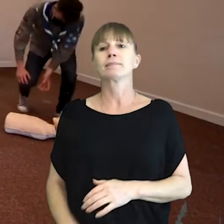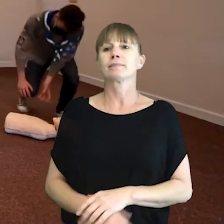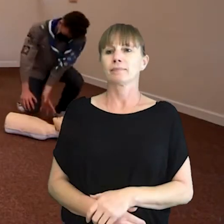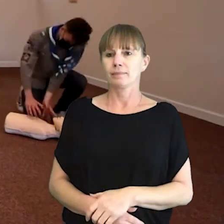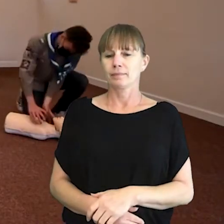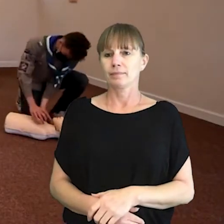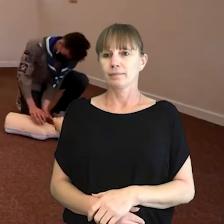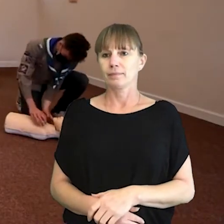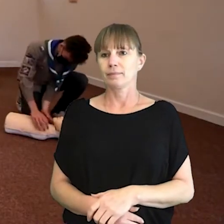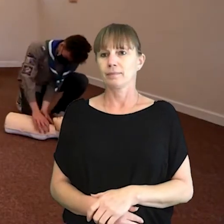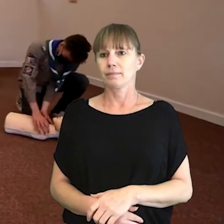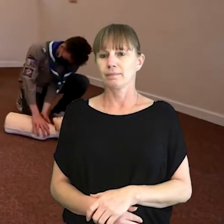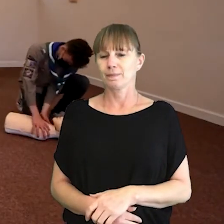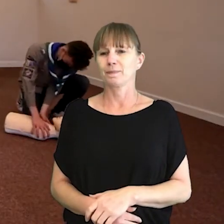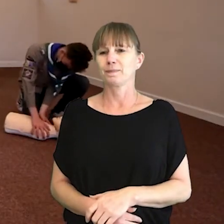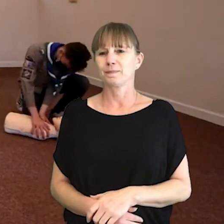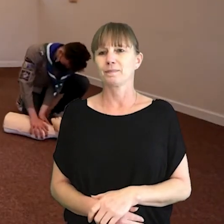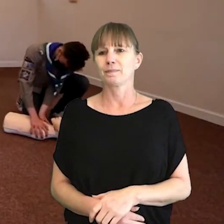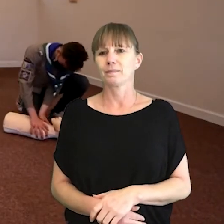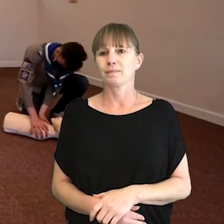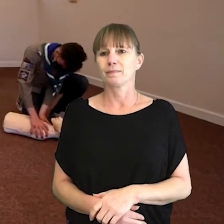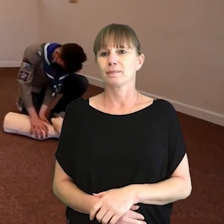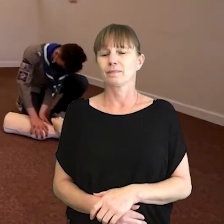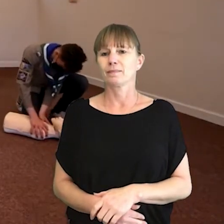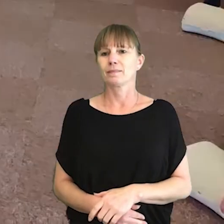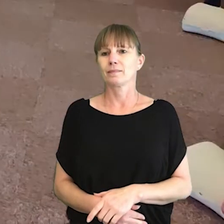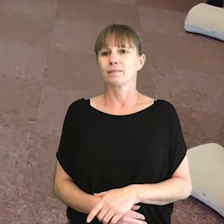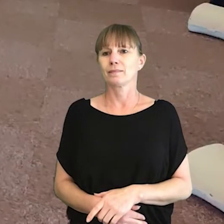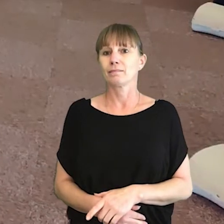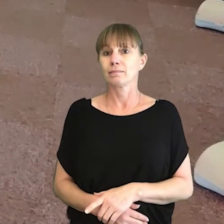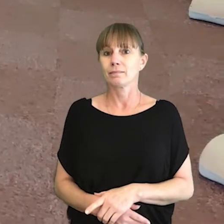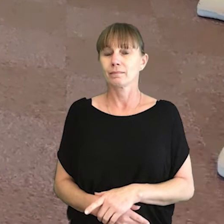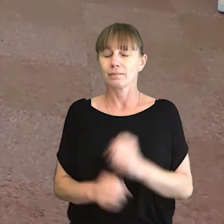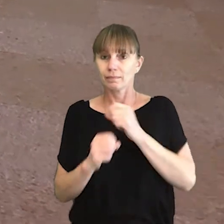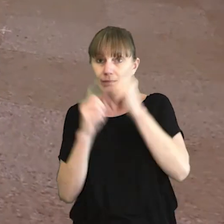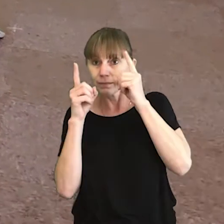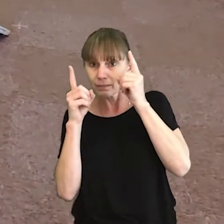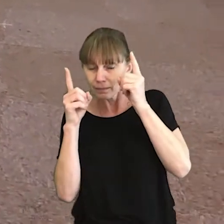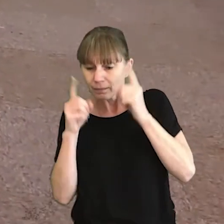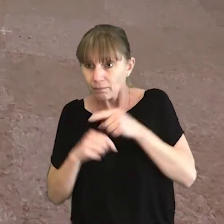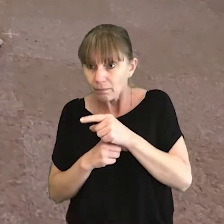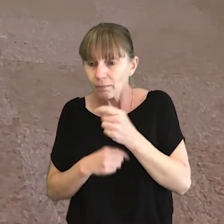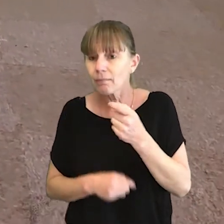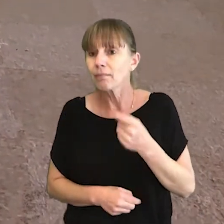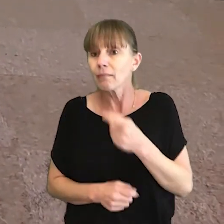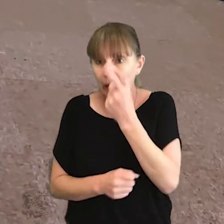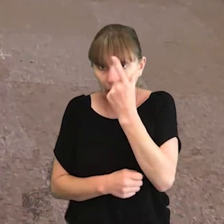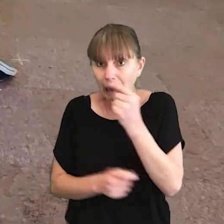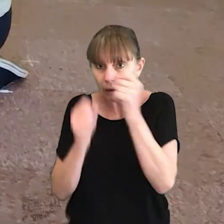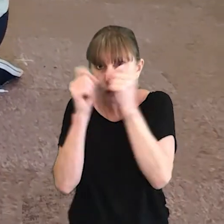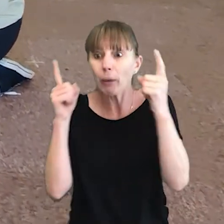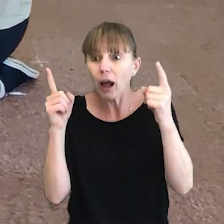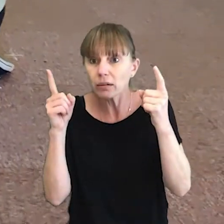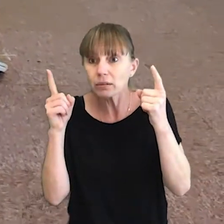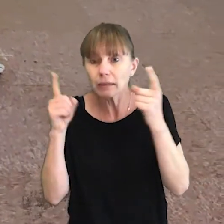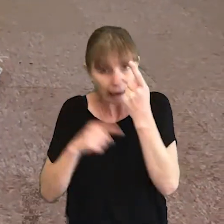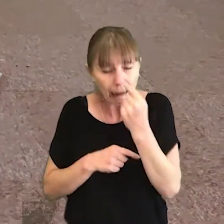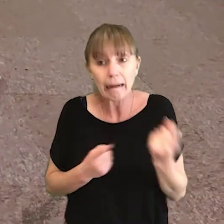me? Hello, can you hear me? Hello. Can you open your eyes for me? Hello. Can you open your eyes for me? Hello.